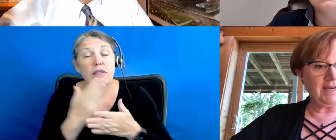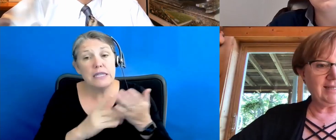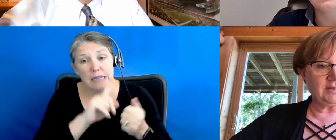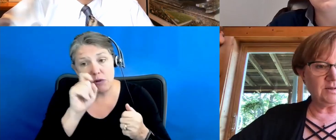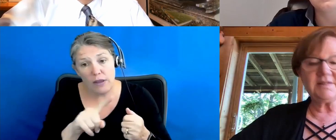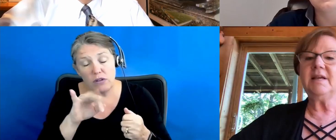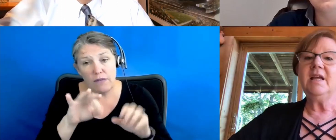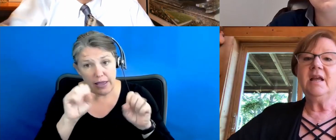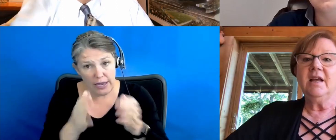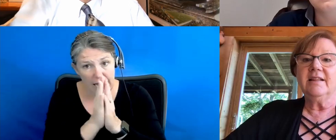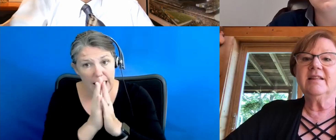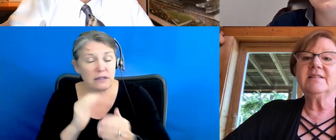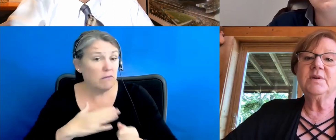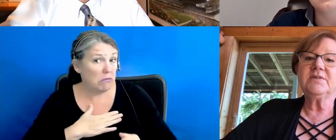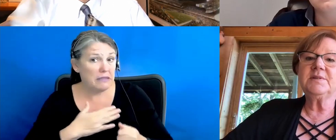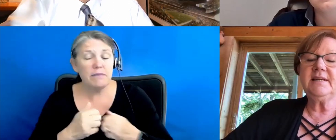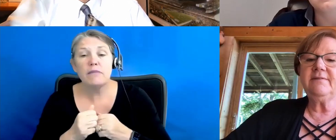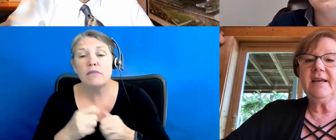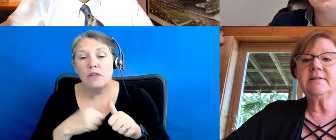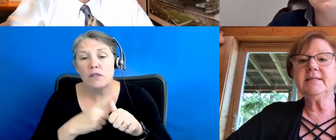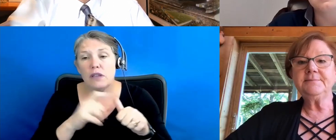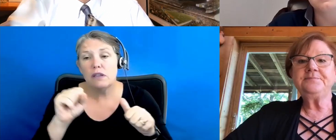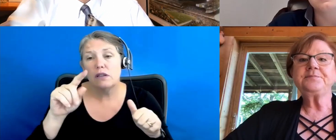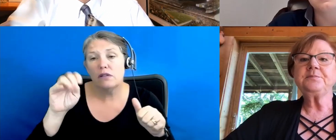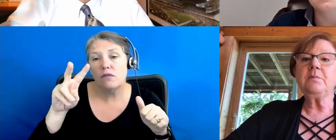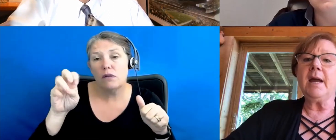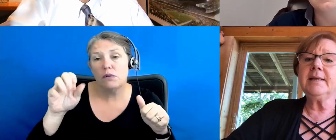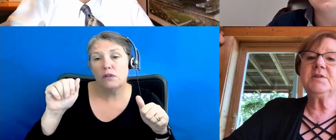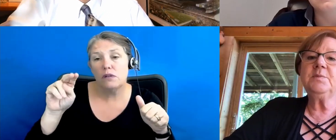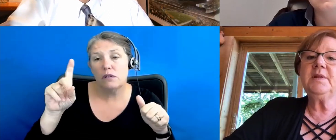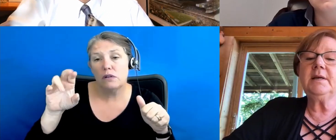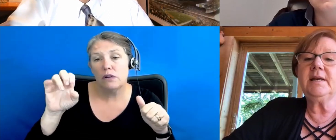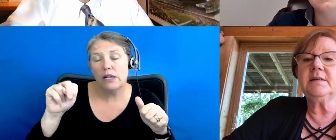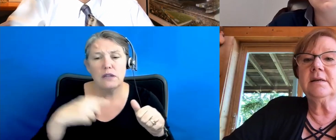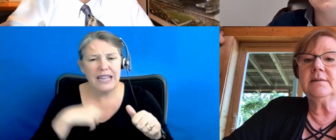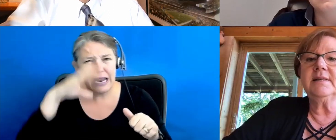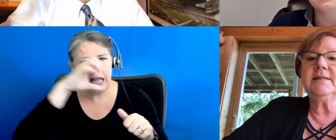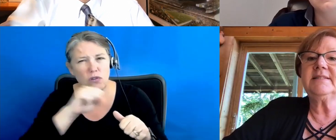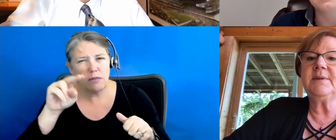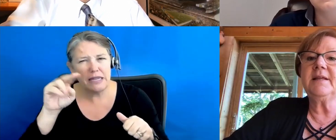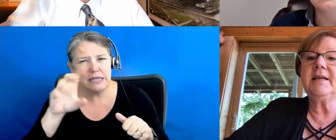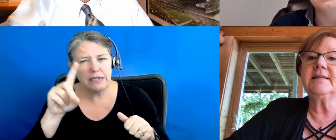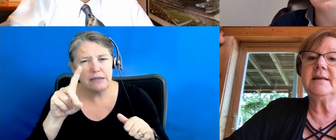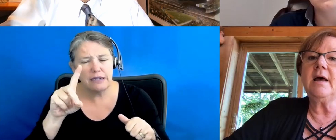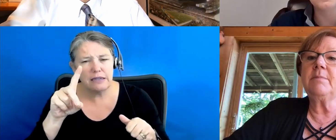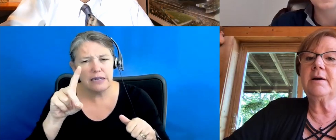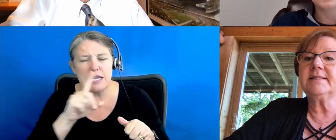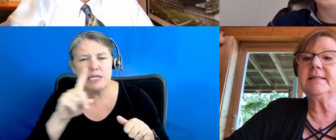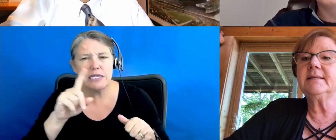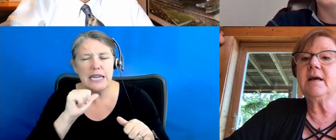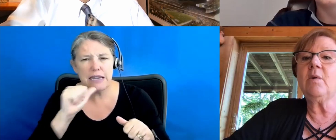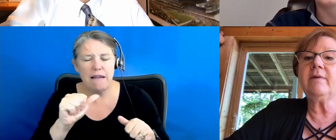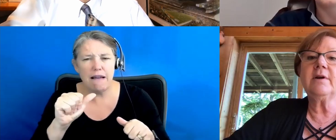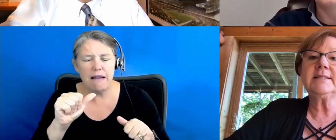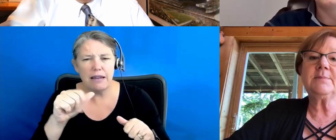if I may ask those. Please. This one is from Steve Anderson. I assume the National Council on Disability is a